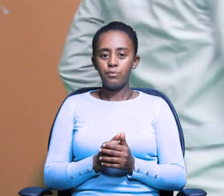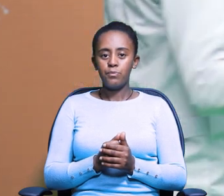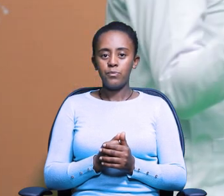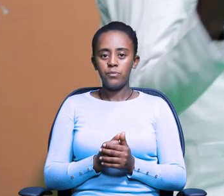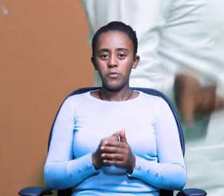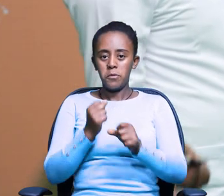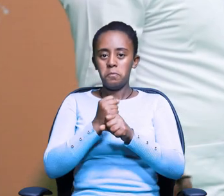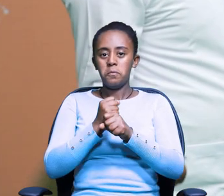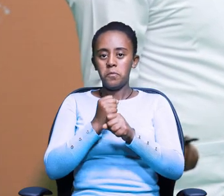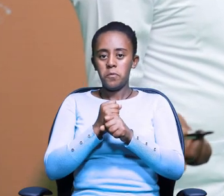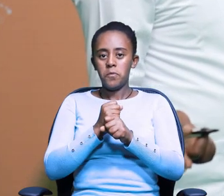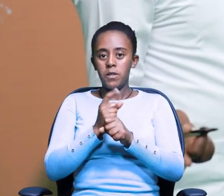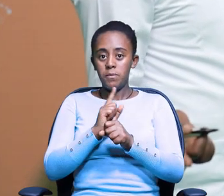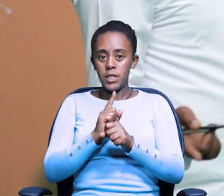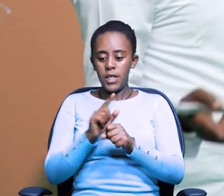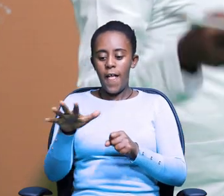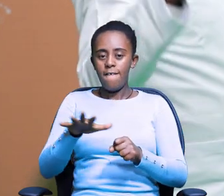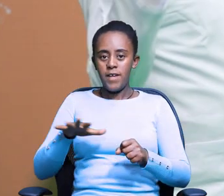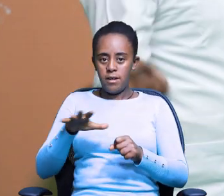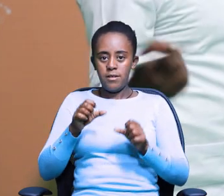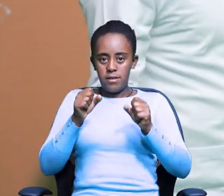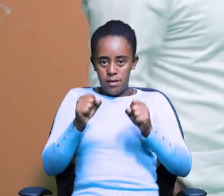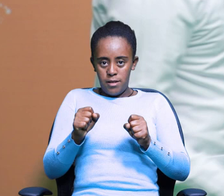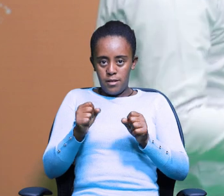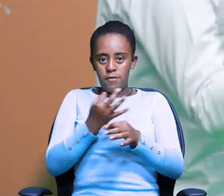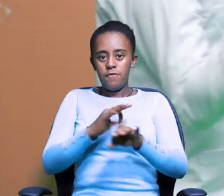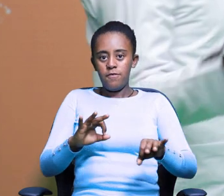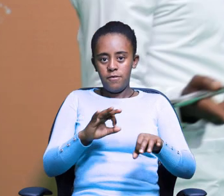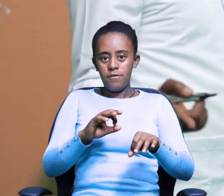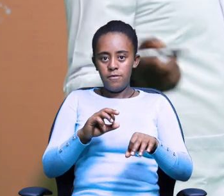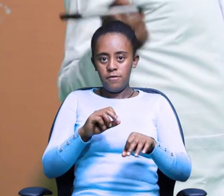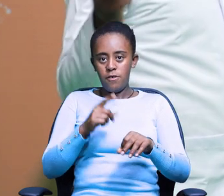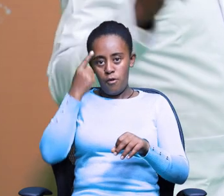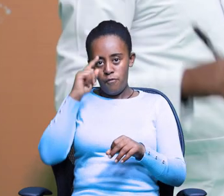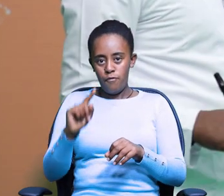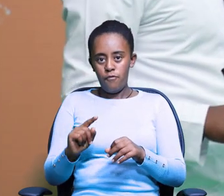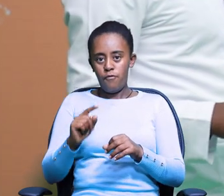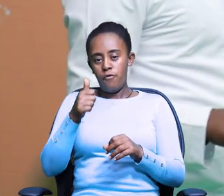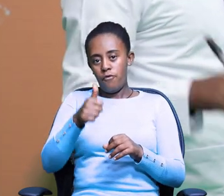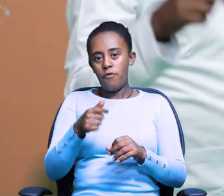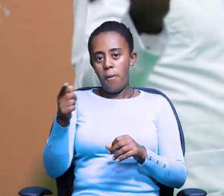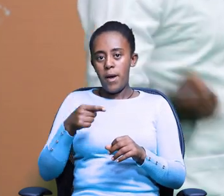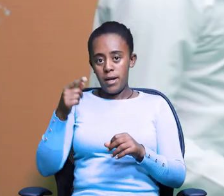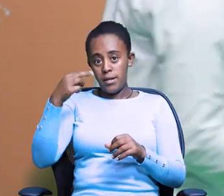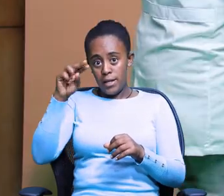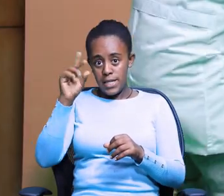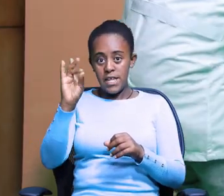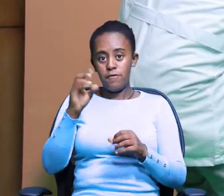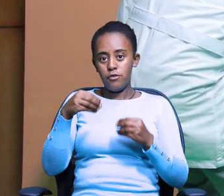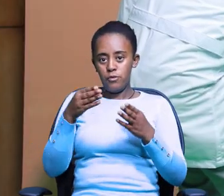Work out the field strengths if the permittivity of free space is 4 pi times 10 to the power of minus 7 is